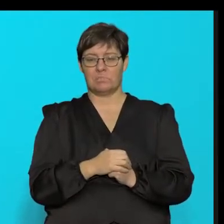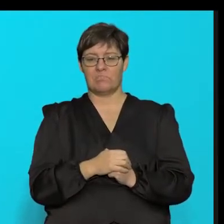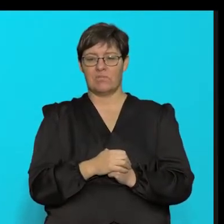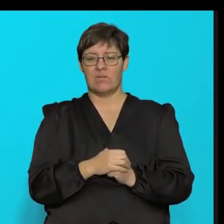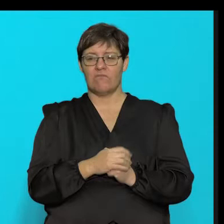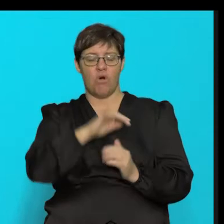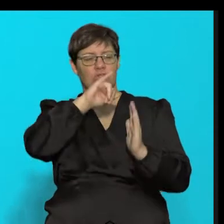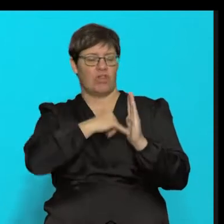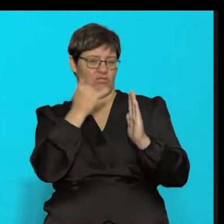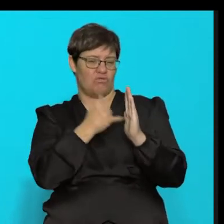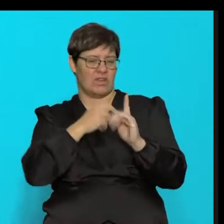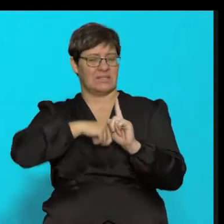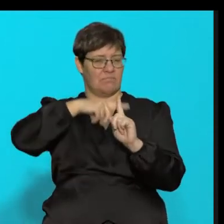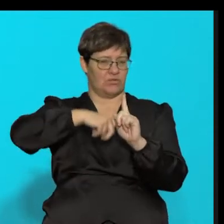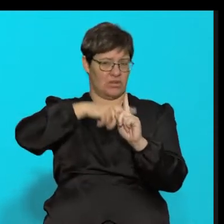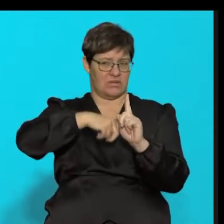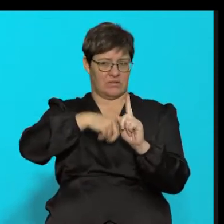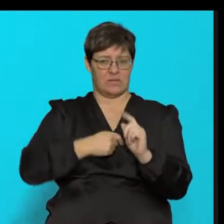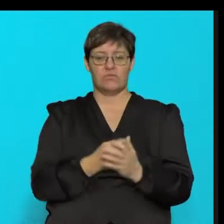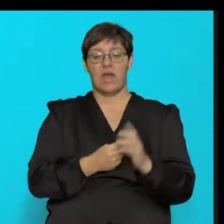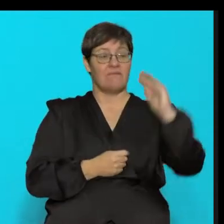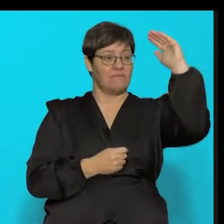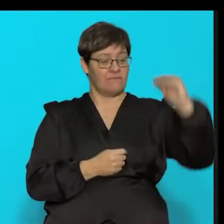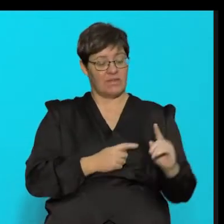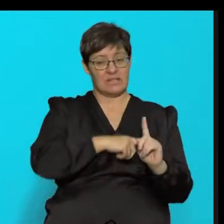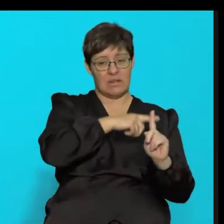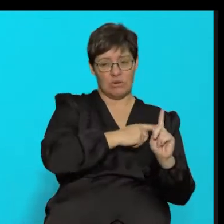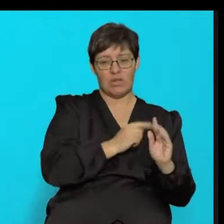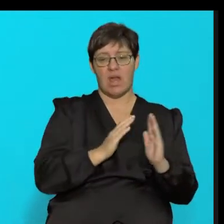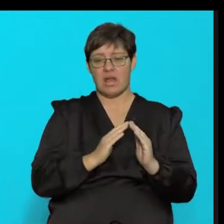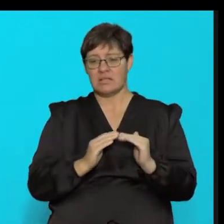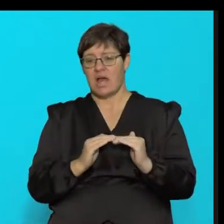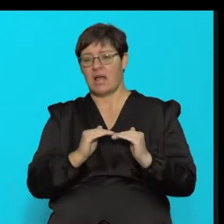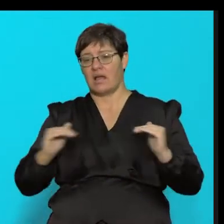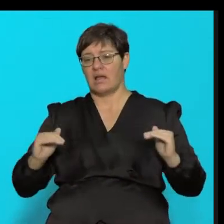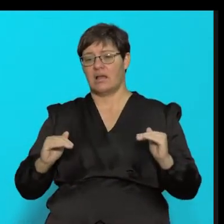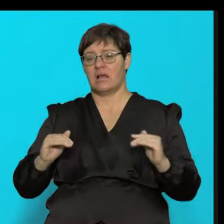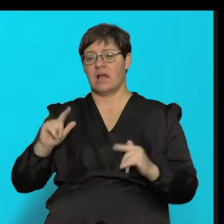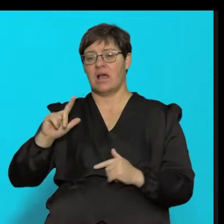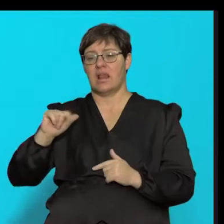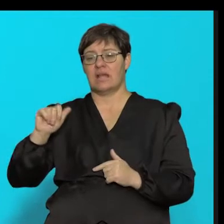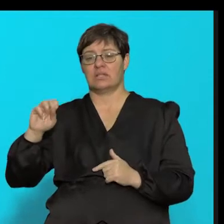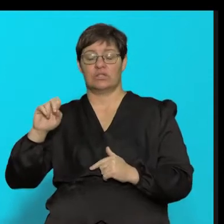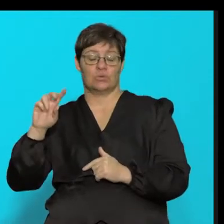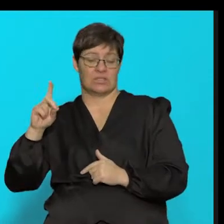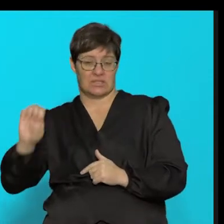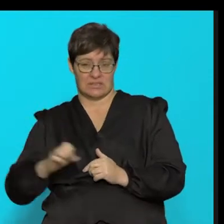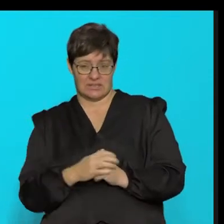here we have temperature and we have altitude. So the points were